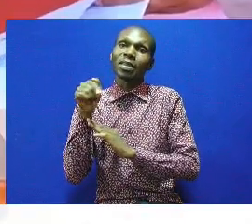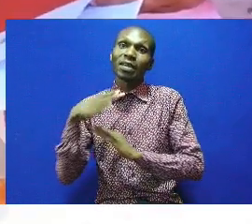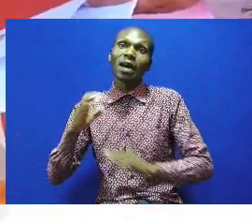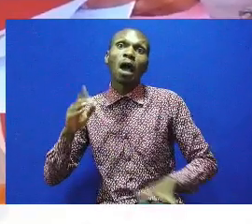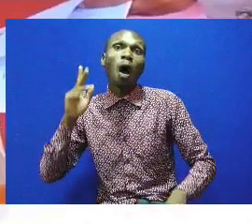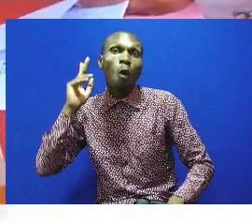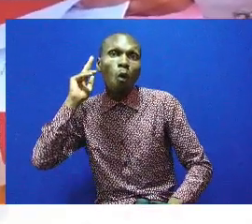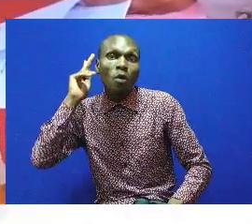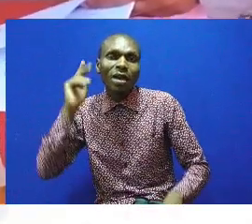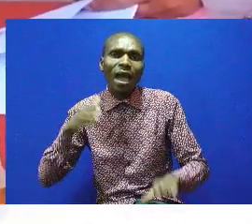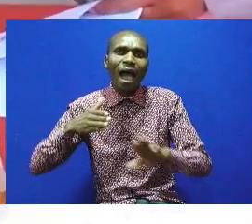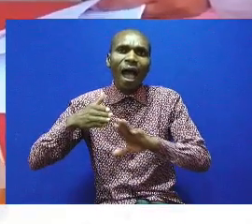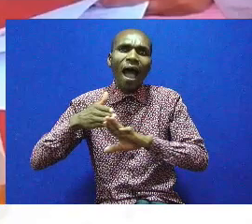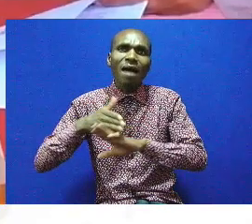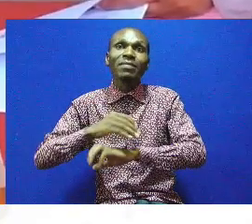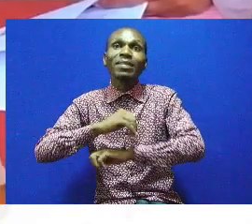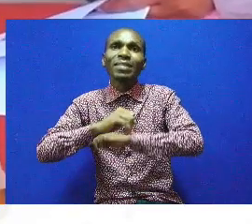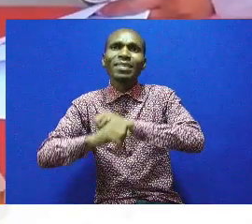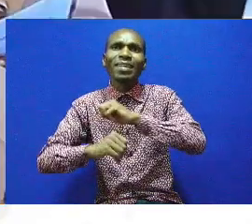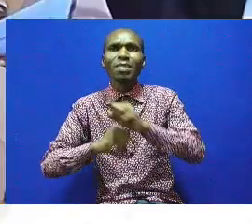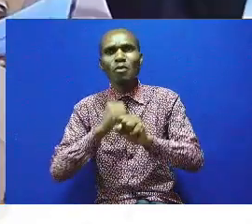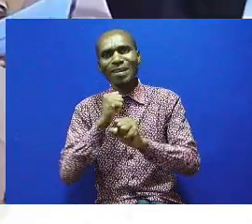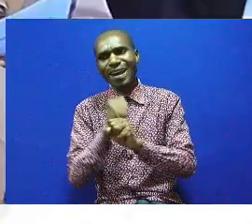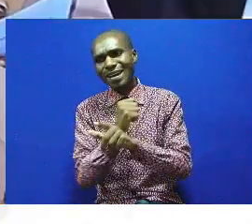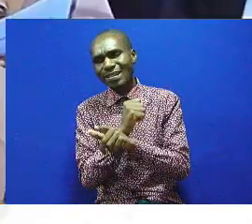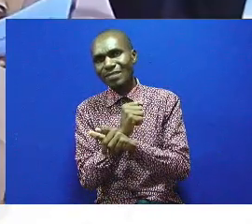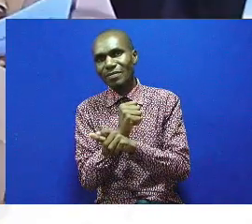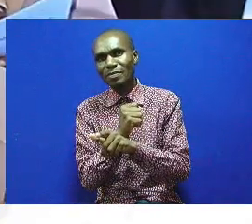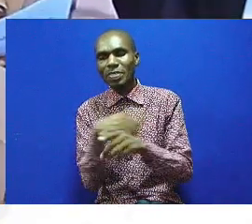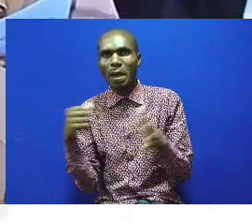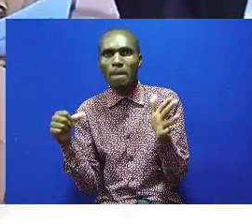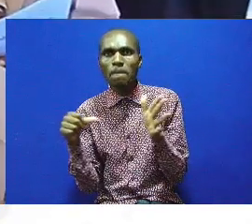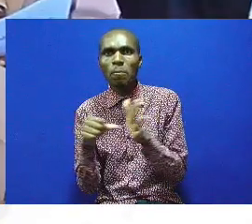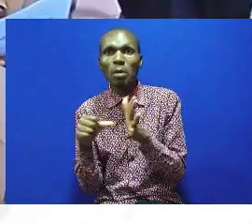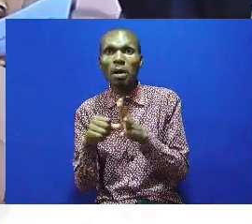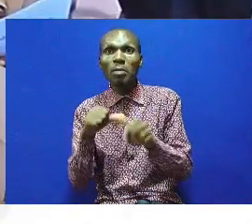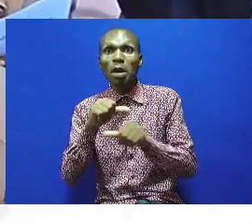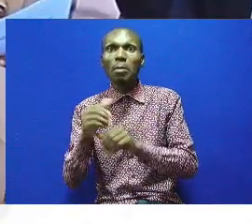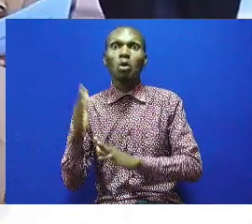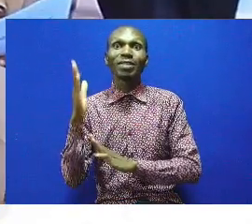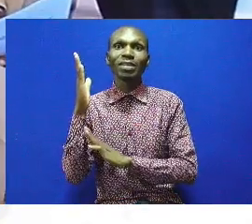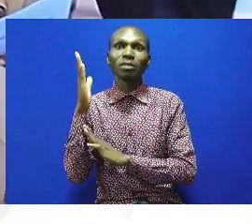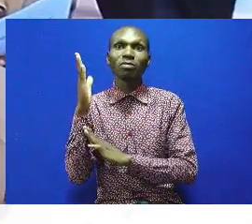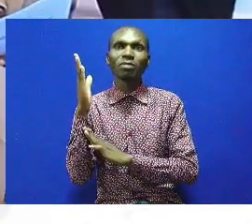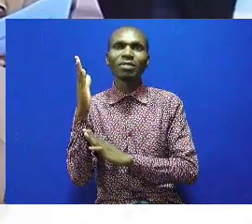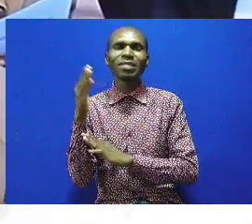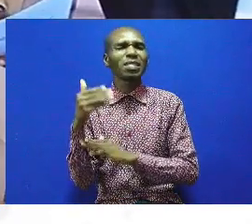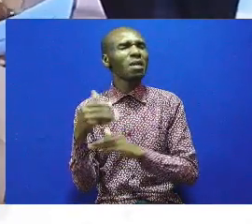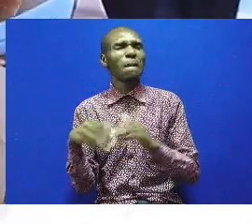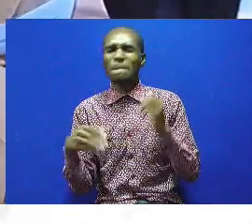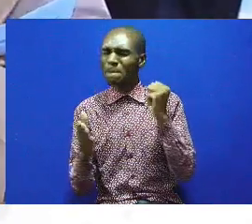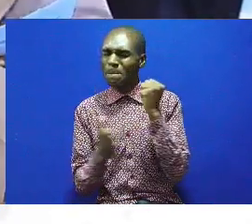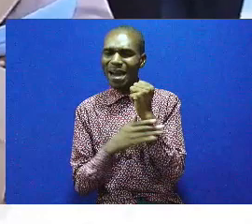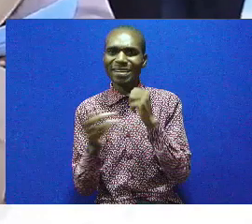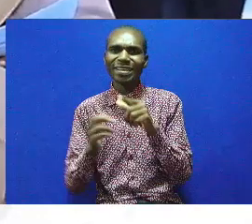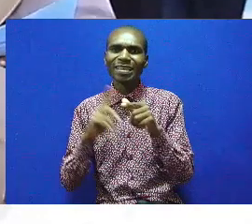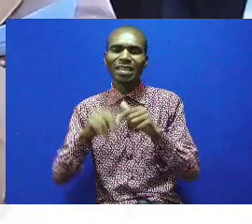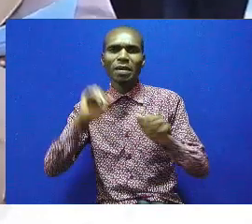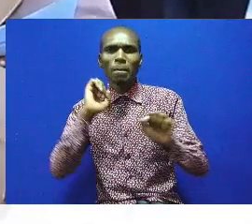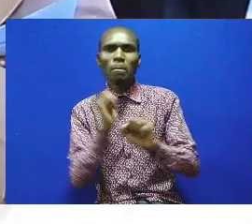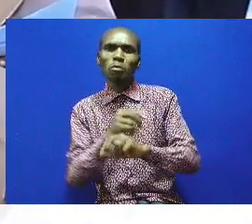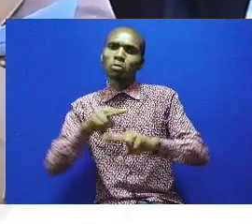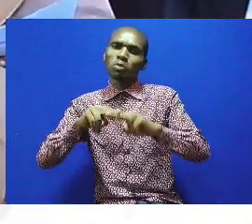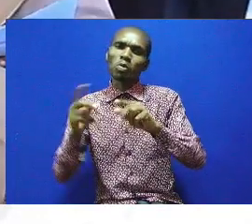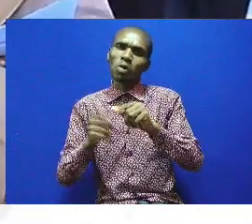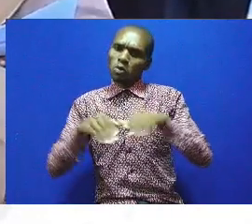Kisii maiga yege korekio koba the issues of security in this county is one thing and we are not going to sit and wait